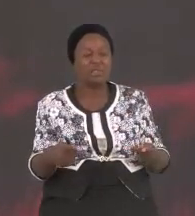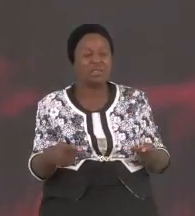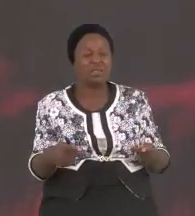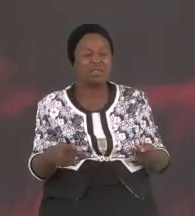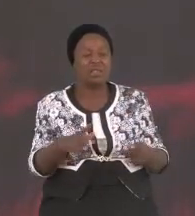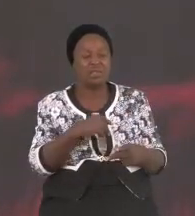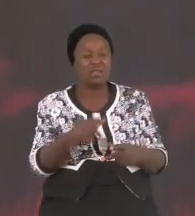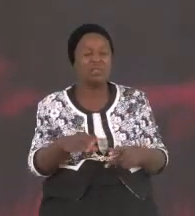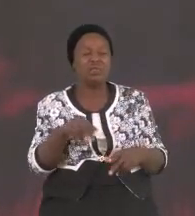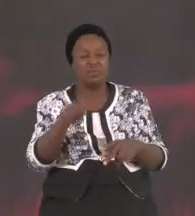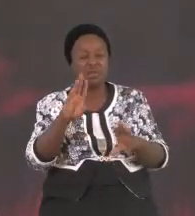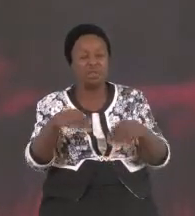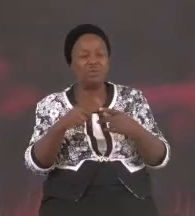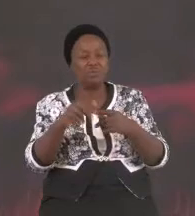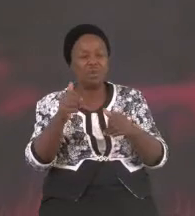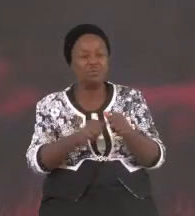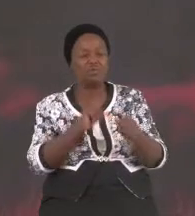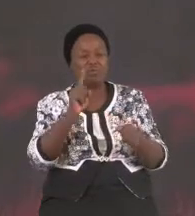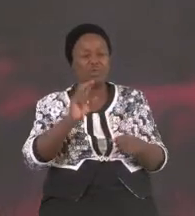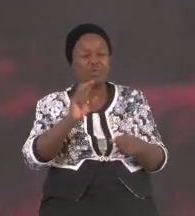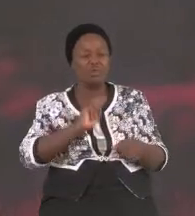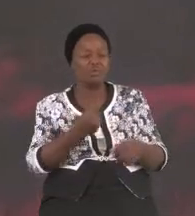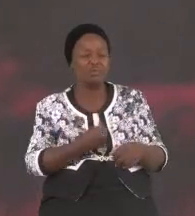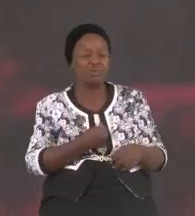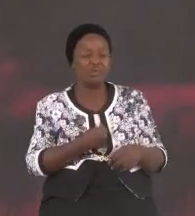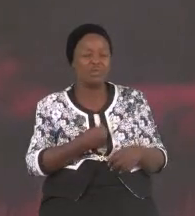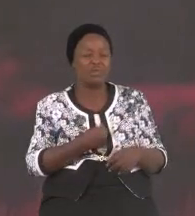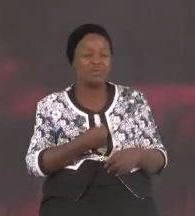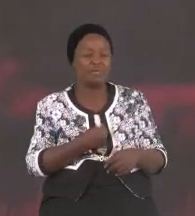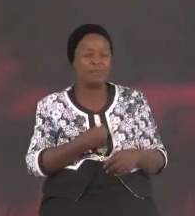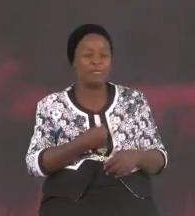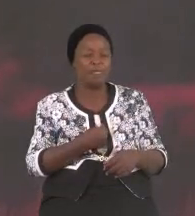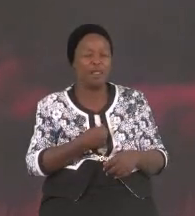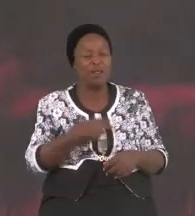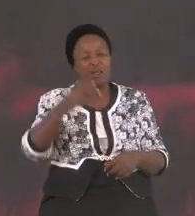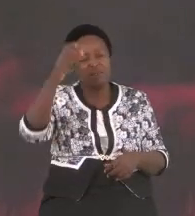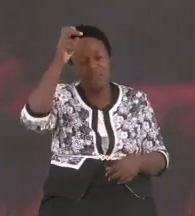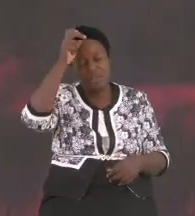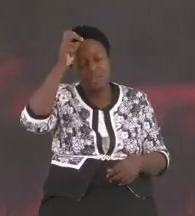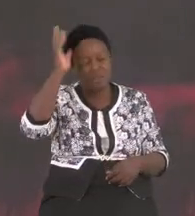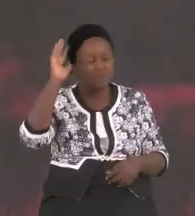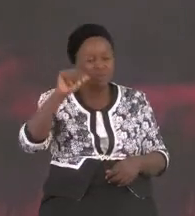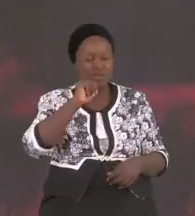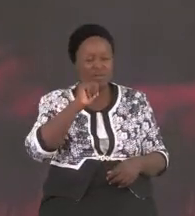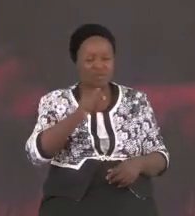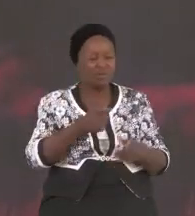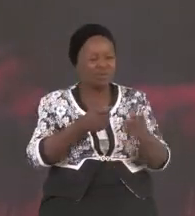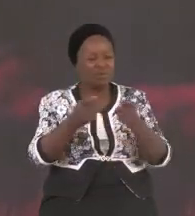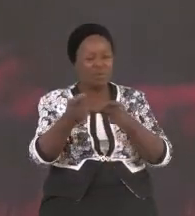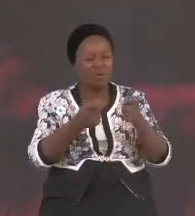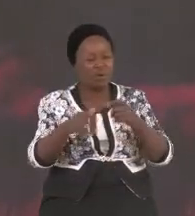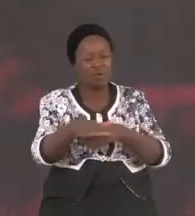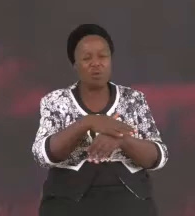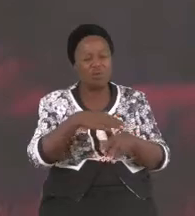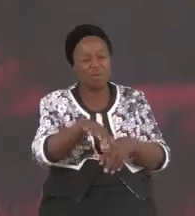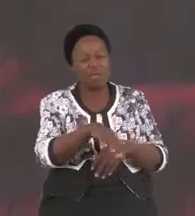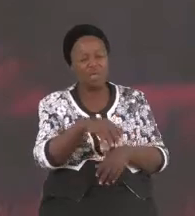grant to every one of us. Satan will not reign over any of our